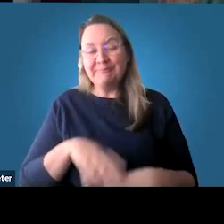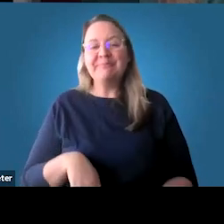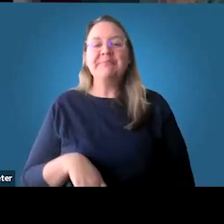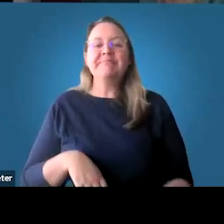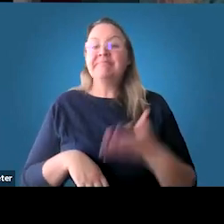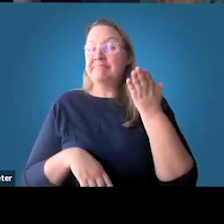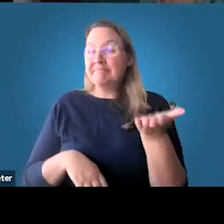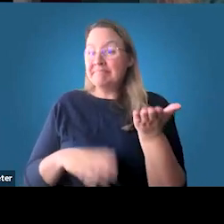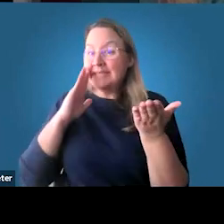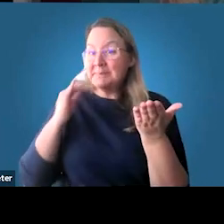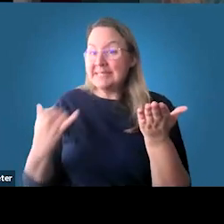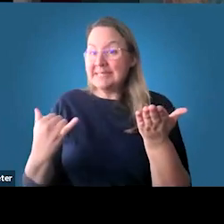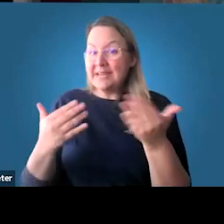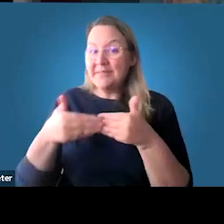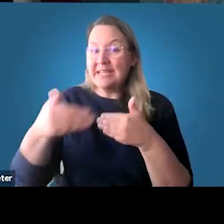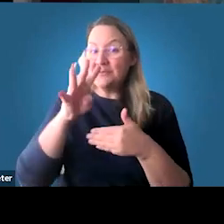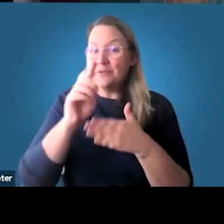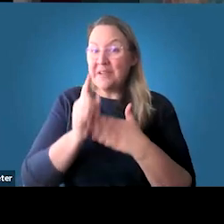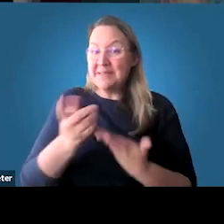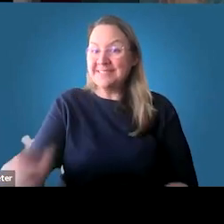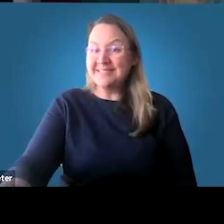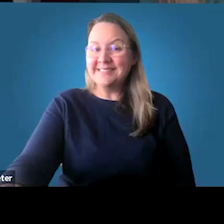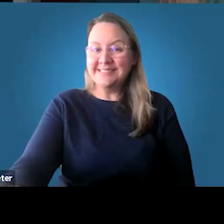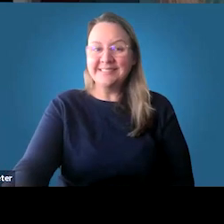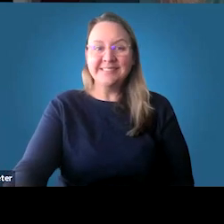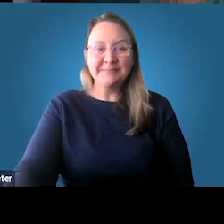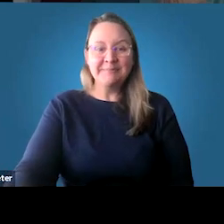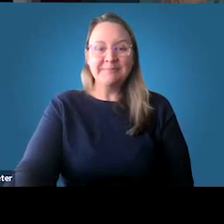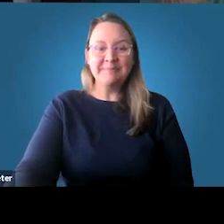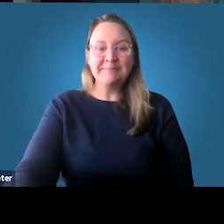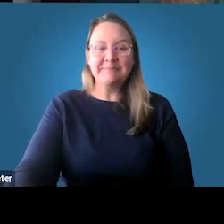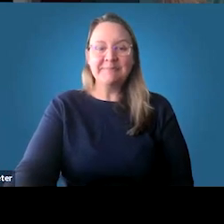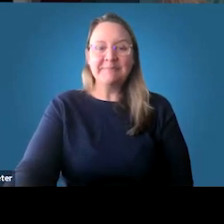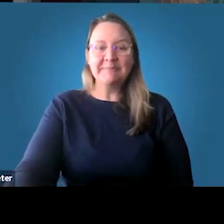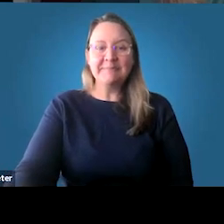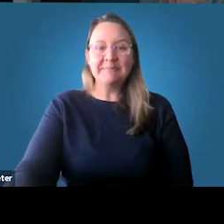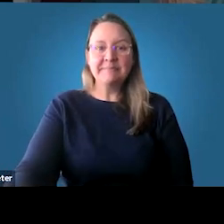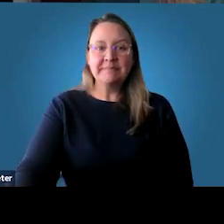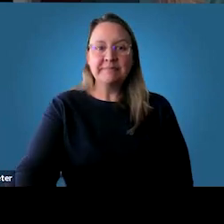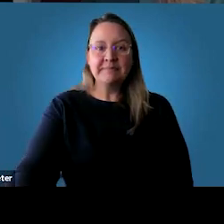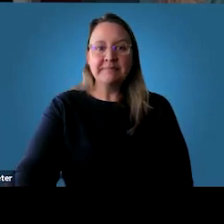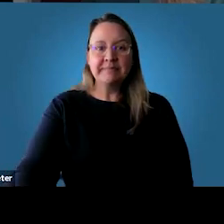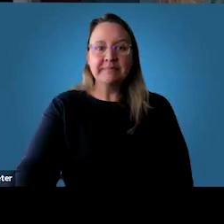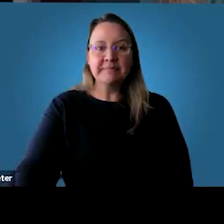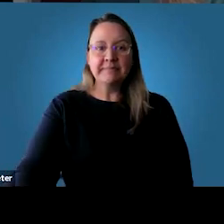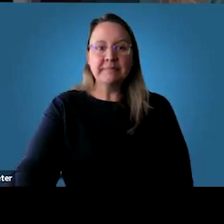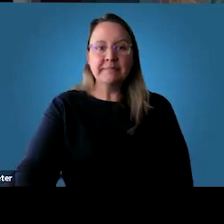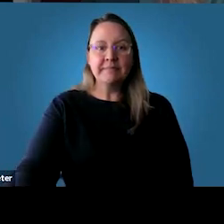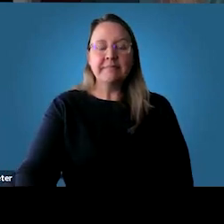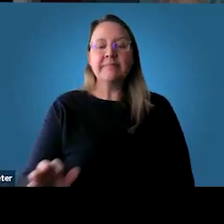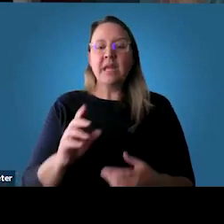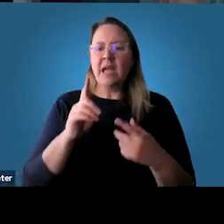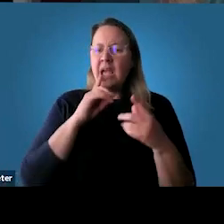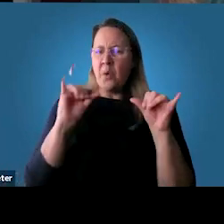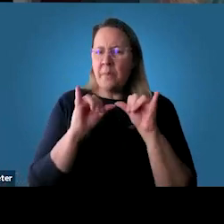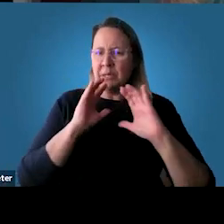can expect for the next 45 minutes or so. We'll be spending a few minutes talking about why even measure communications in